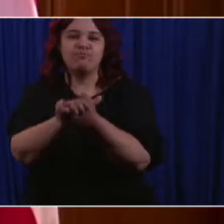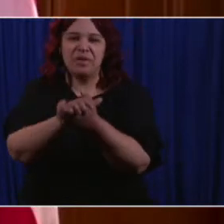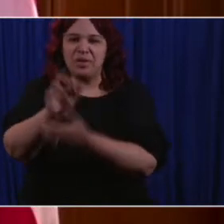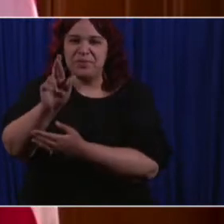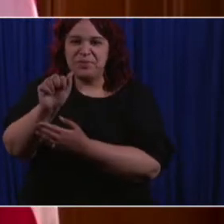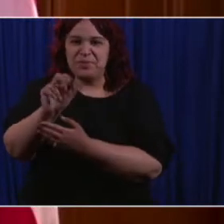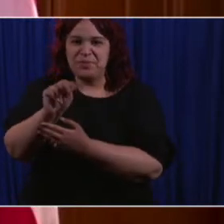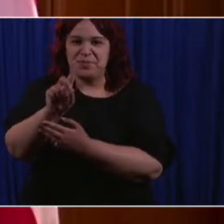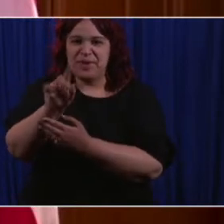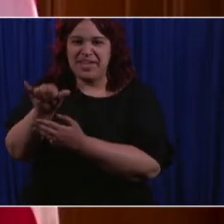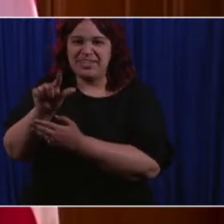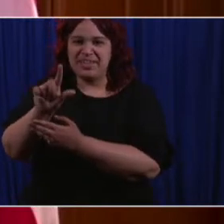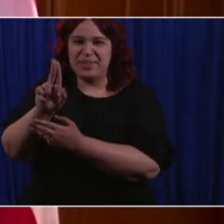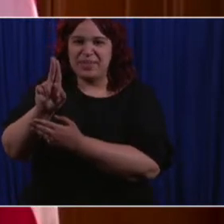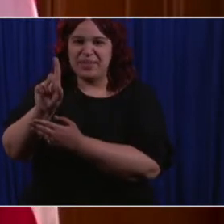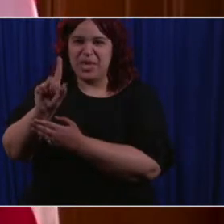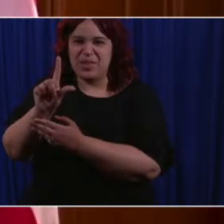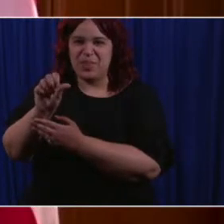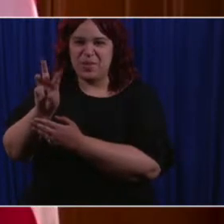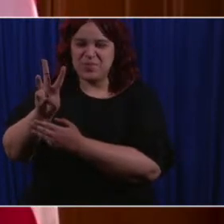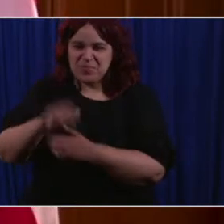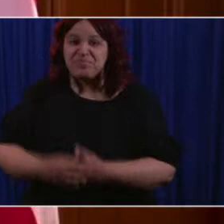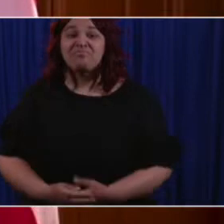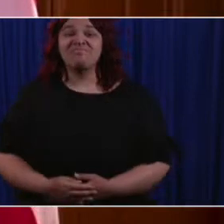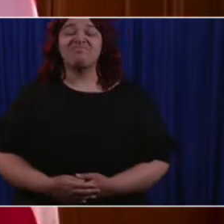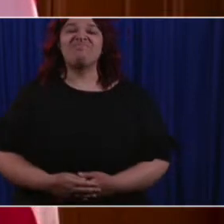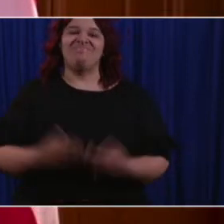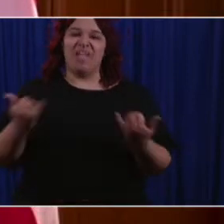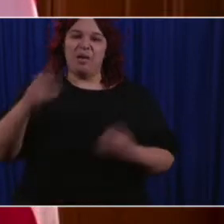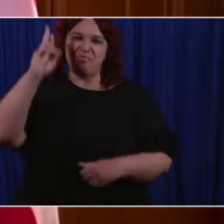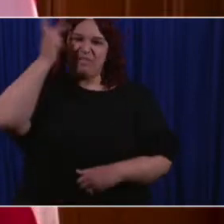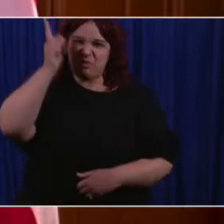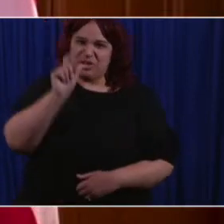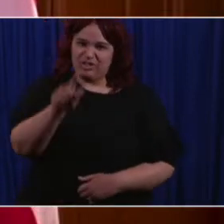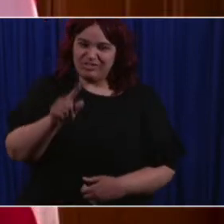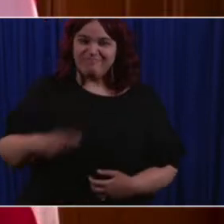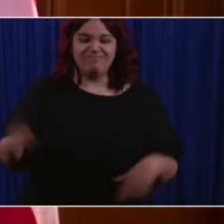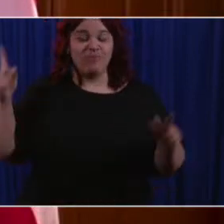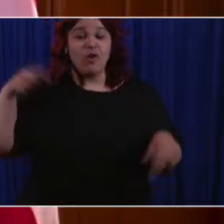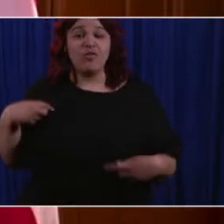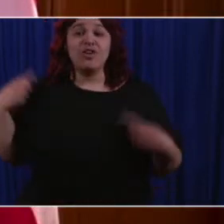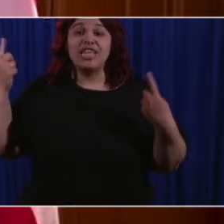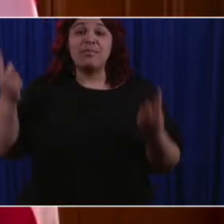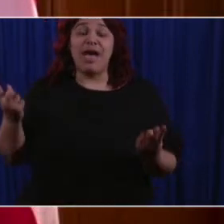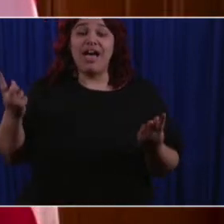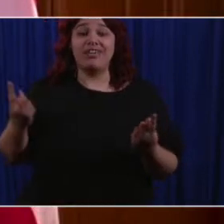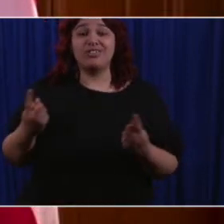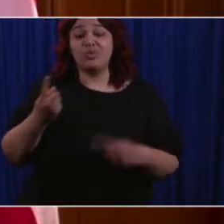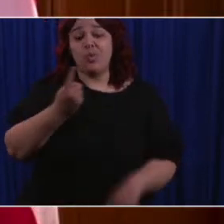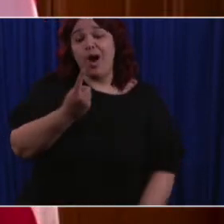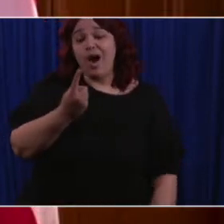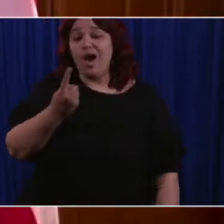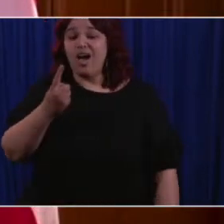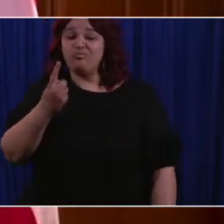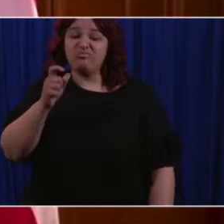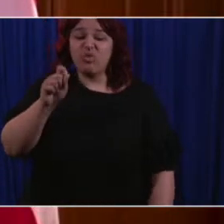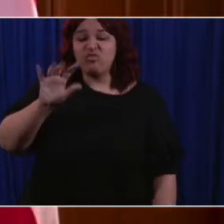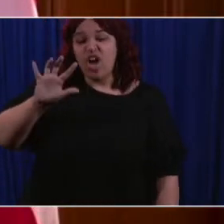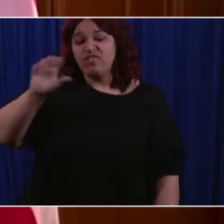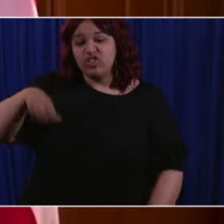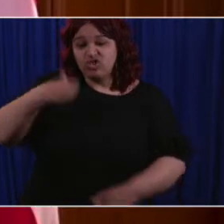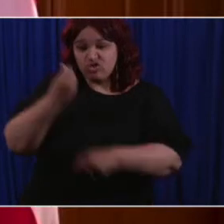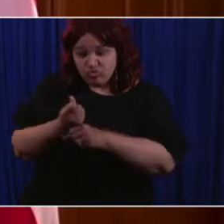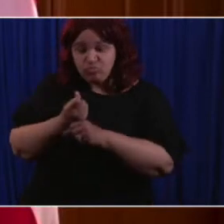Excuse a political question, Governor. Over the past 1.5 years, you've had a gun law reform bill essentially ignored